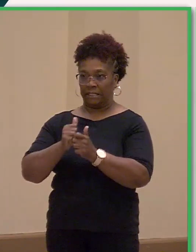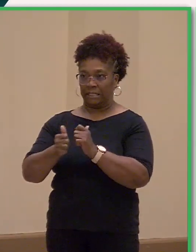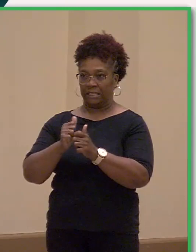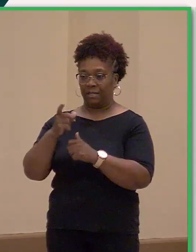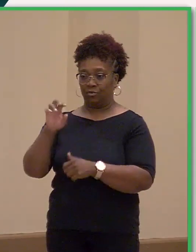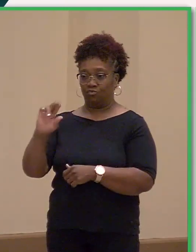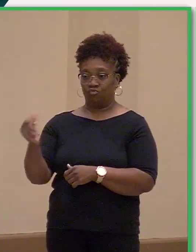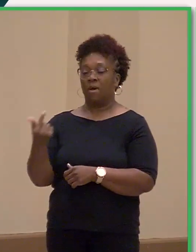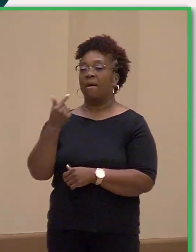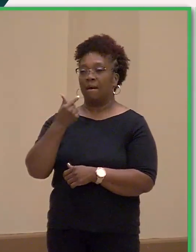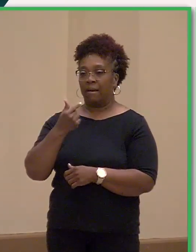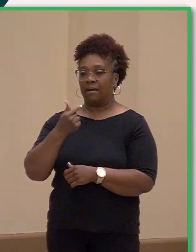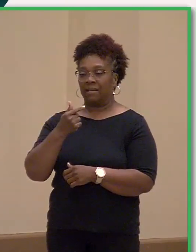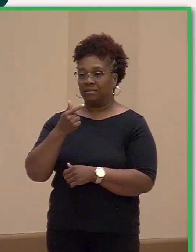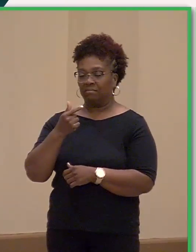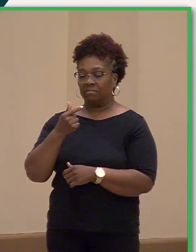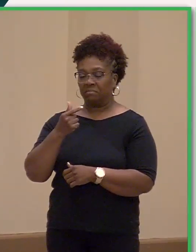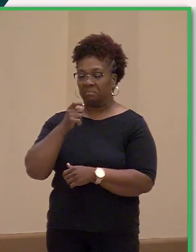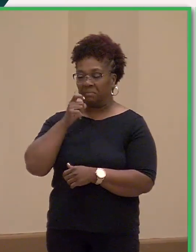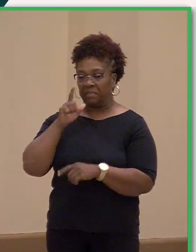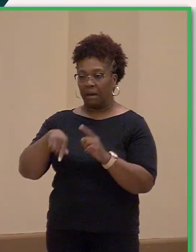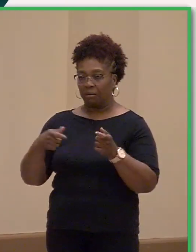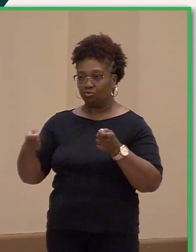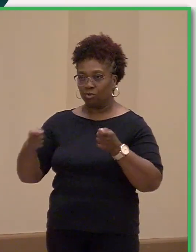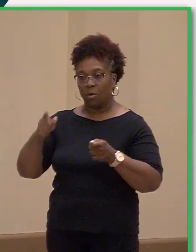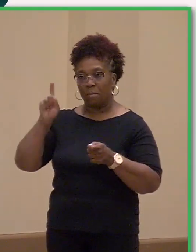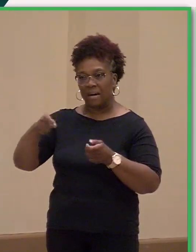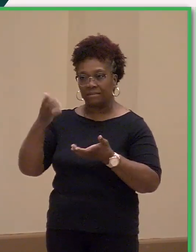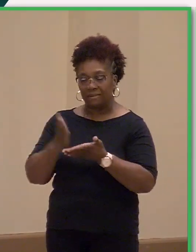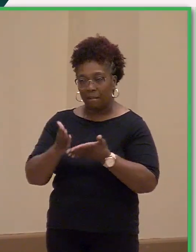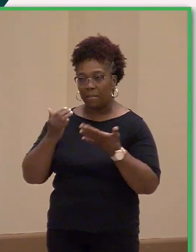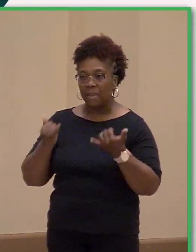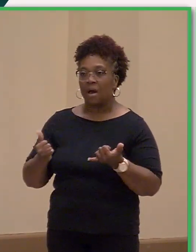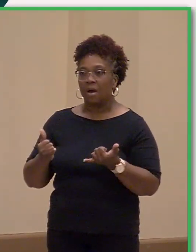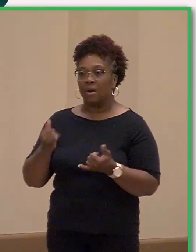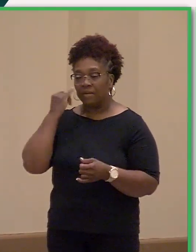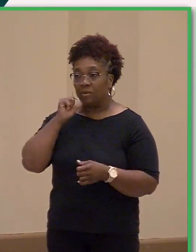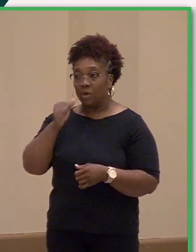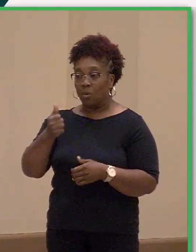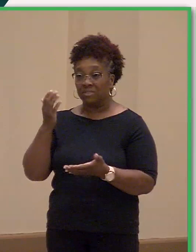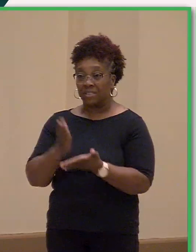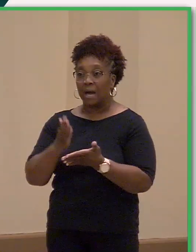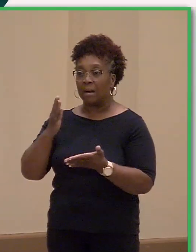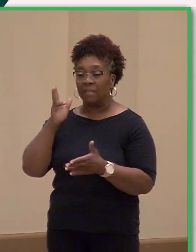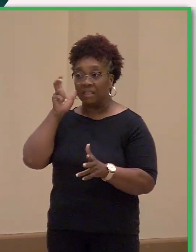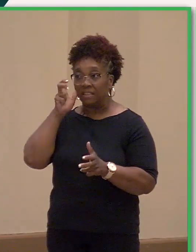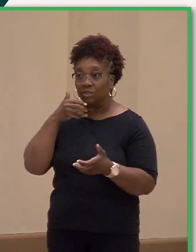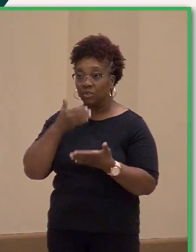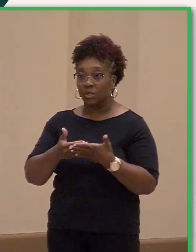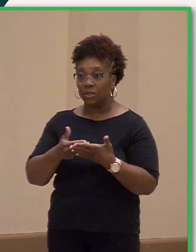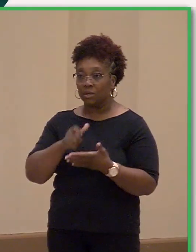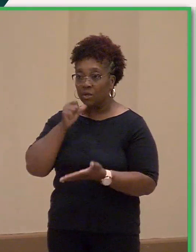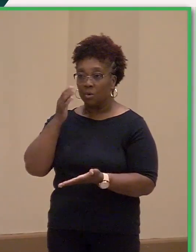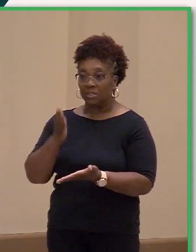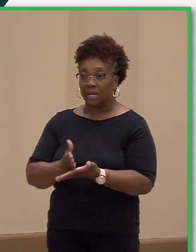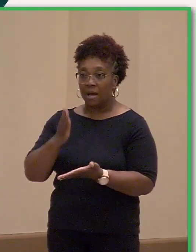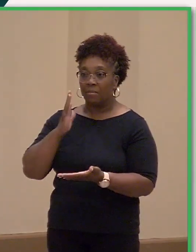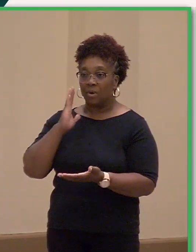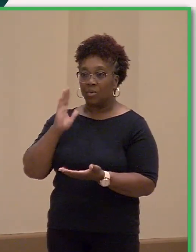now. If you don't stop it, listen to me good. If you don't stop it, it's going to be what you call